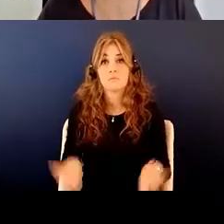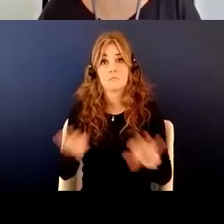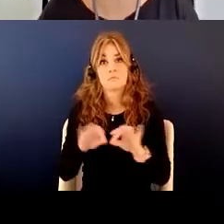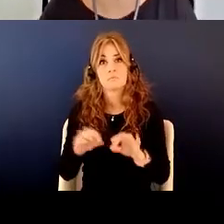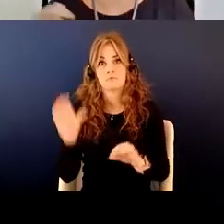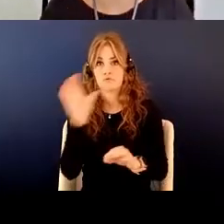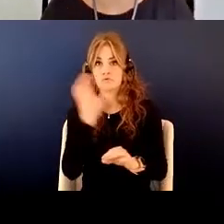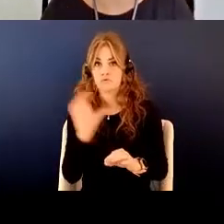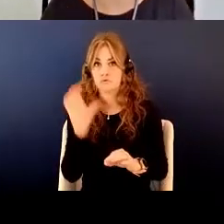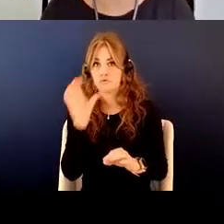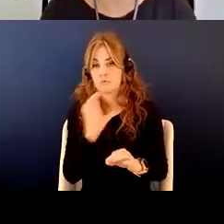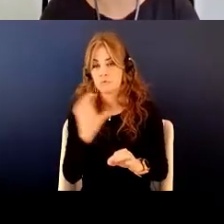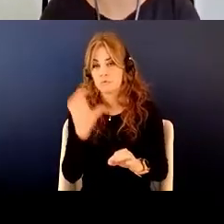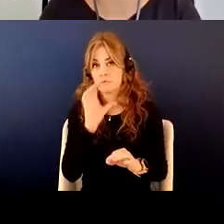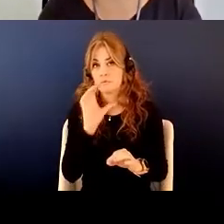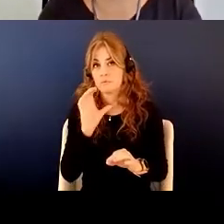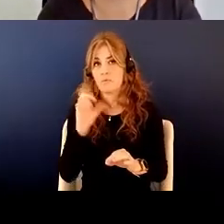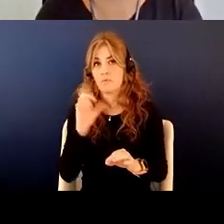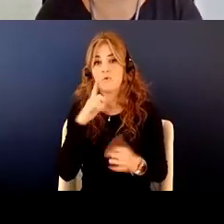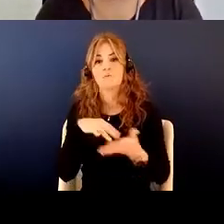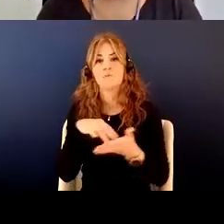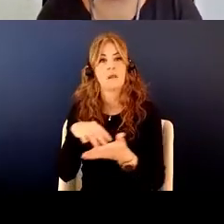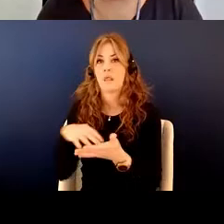search unpublished